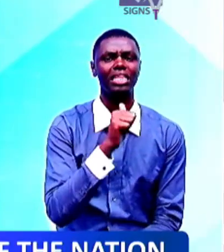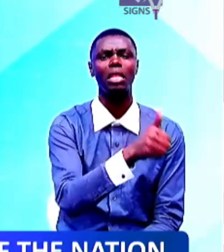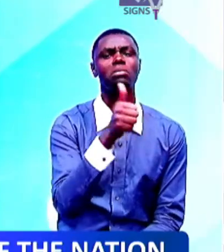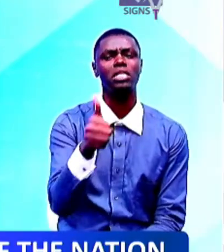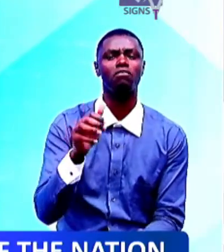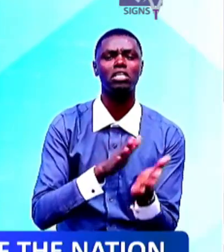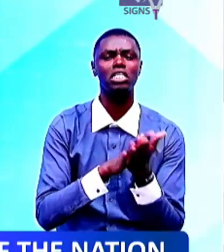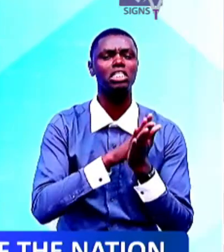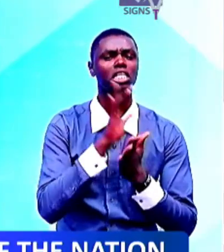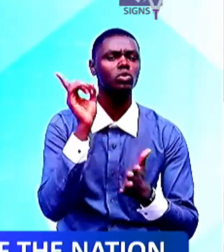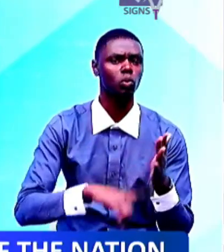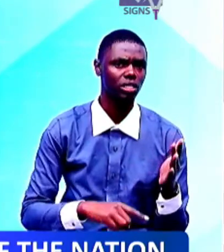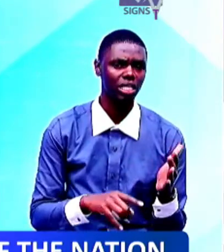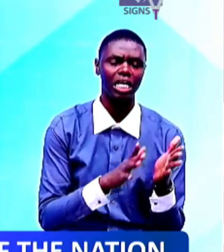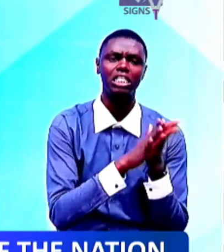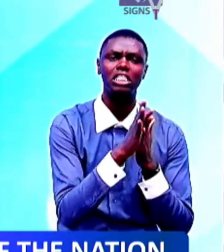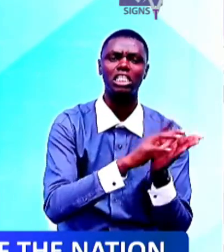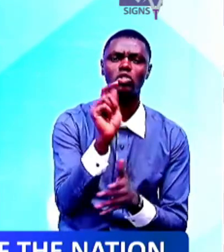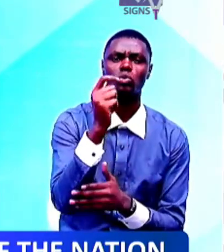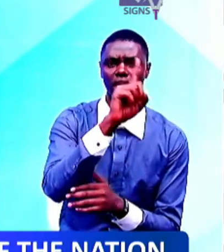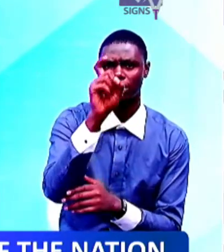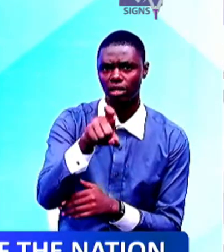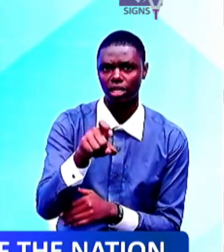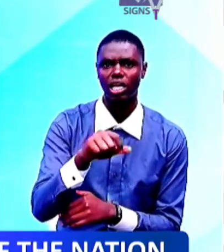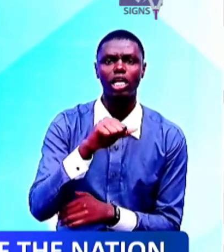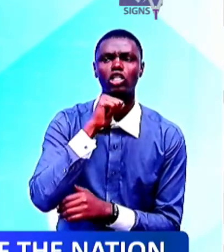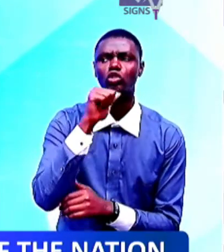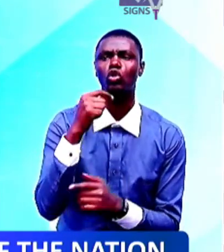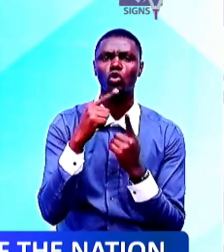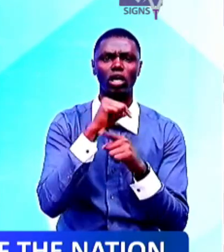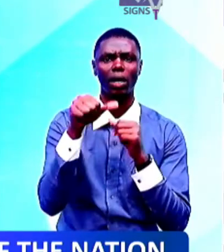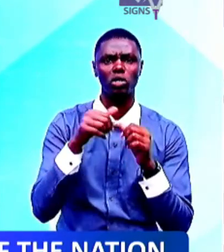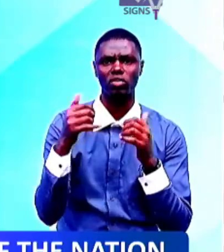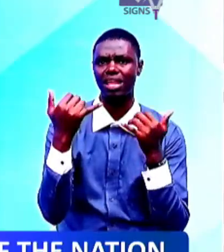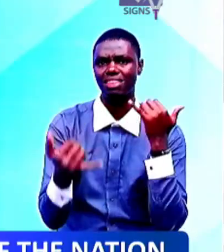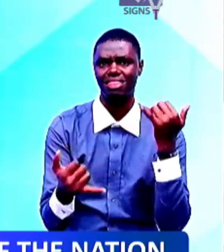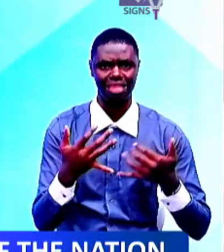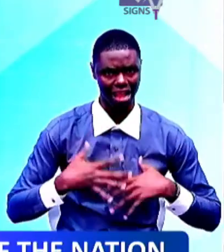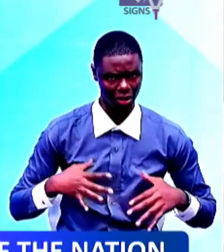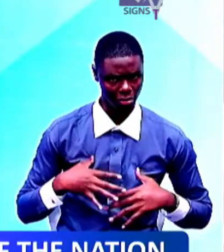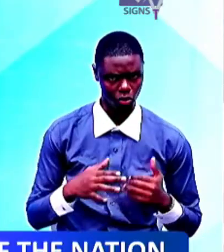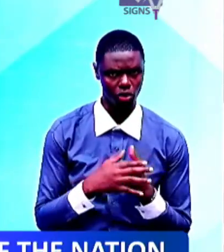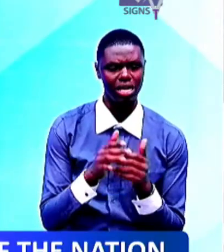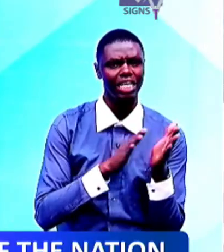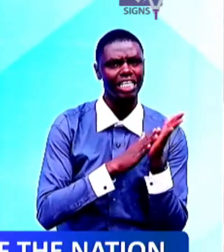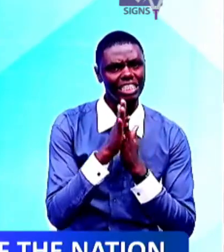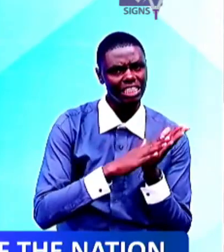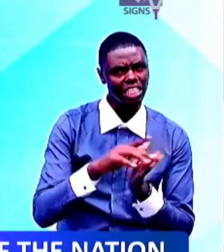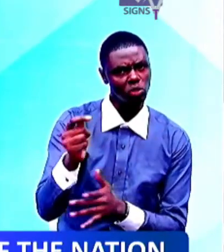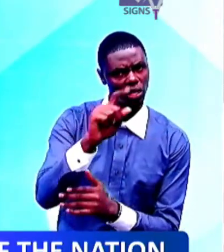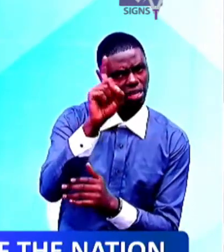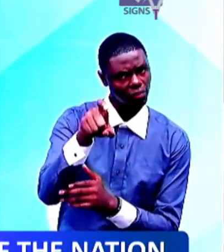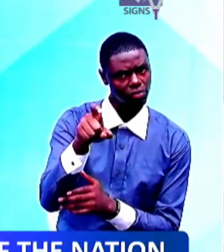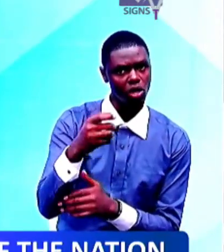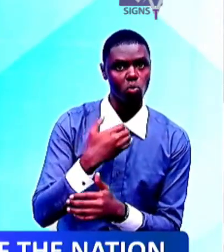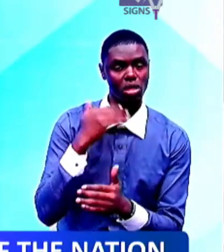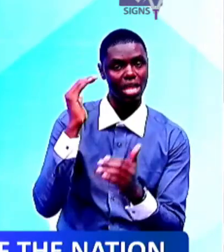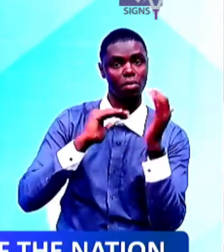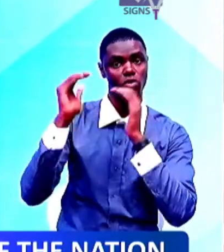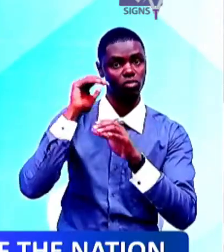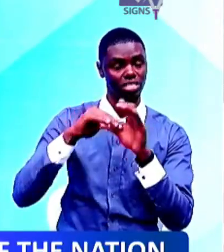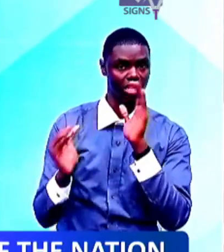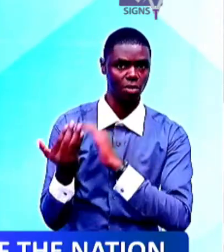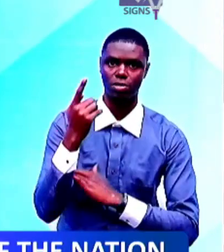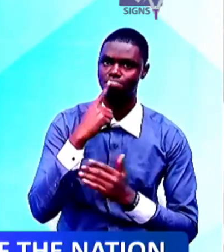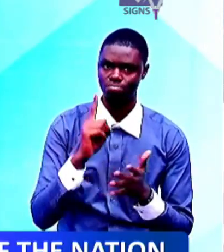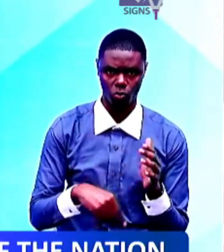Is there interest to Kenya? Let us not even talk about the young people. Good question. Is there interest to Kenya? Because we had Professor in the morning, and